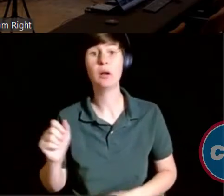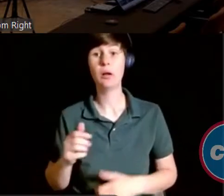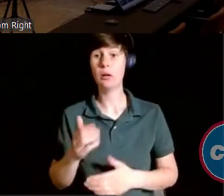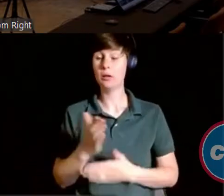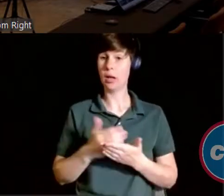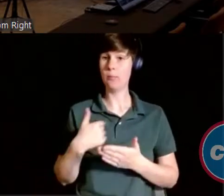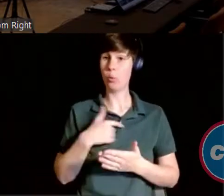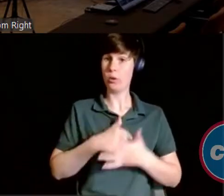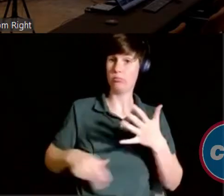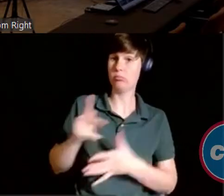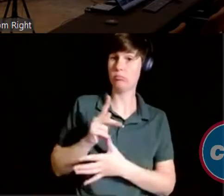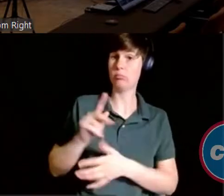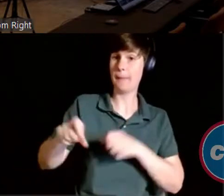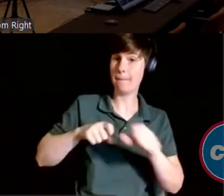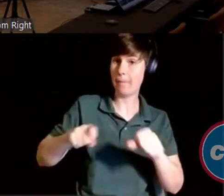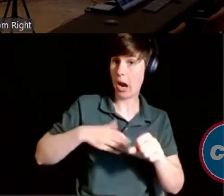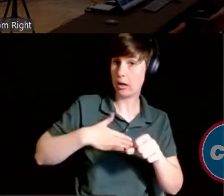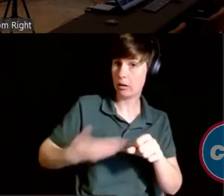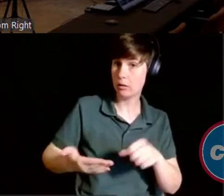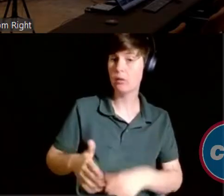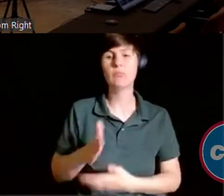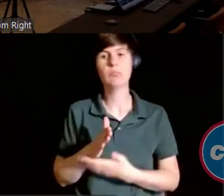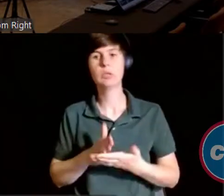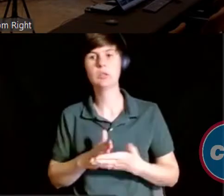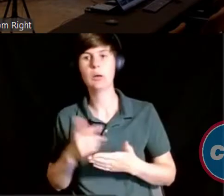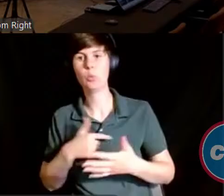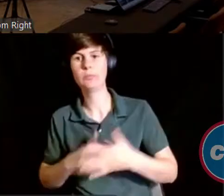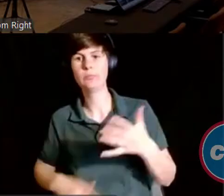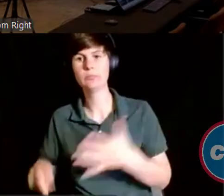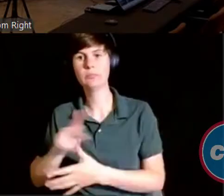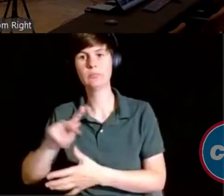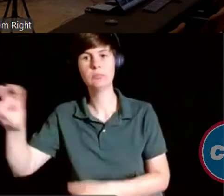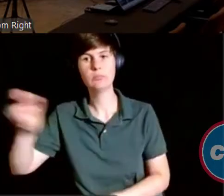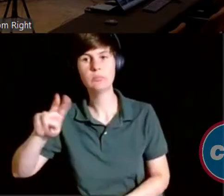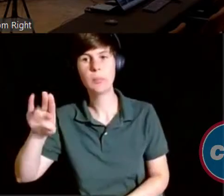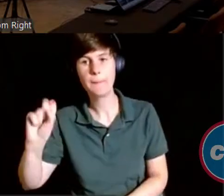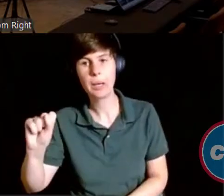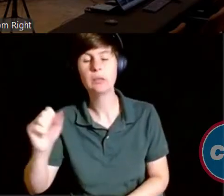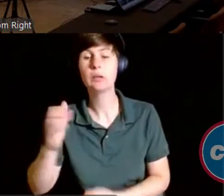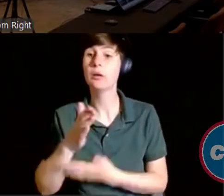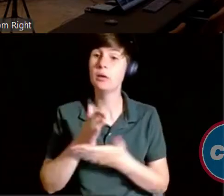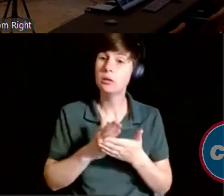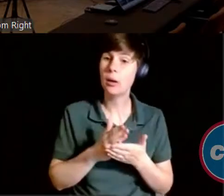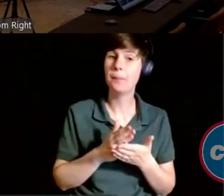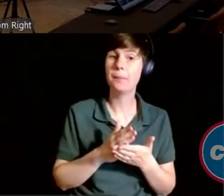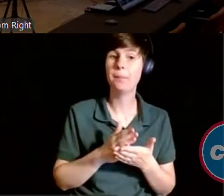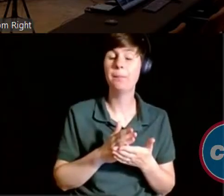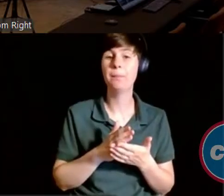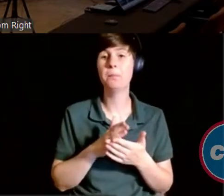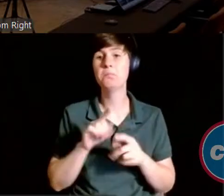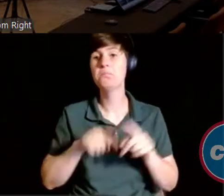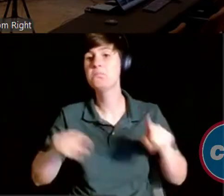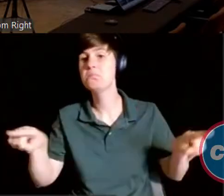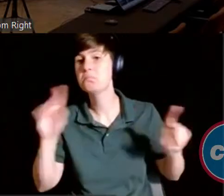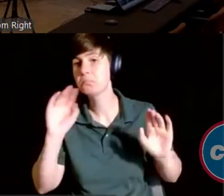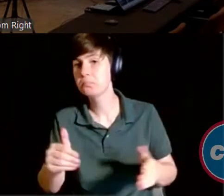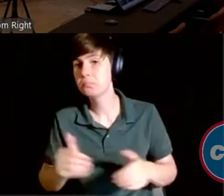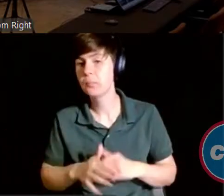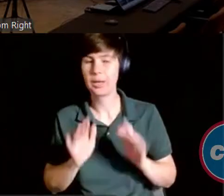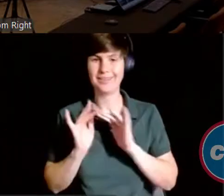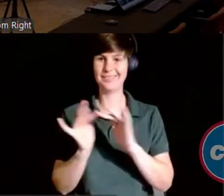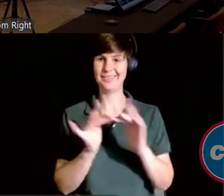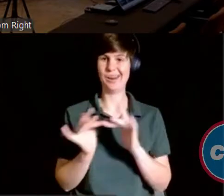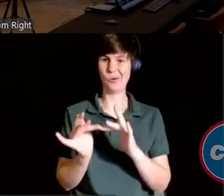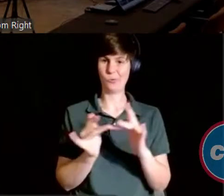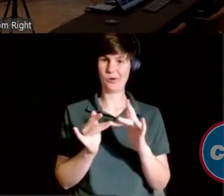some streets we prioritize transit treatments on, and some streets are still kind of very vehicular focused. Just from a network perspective,